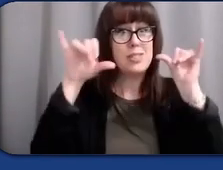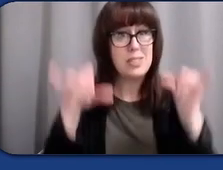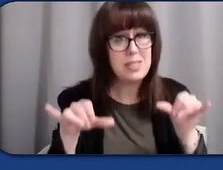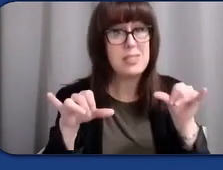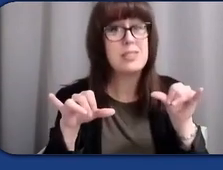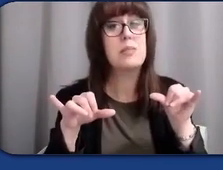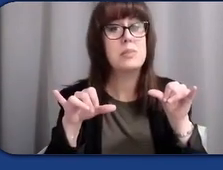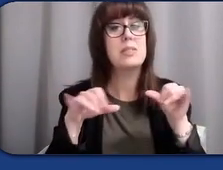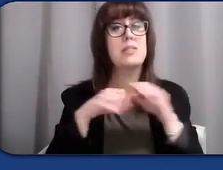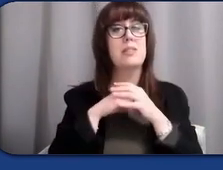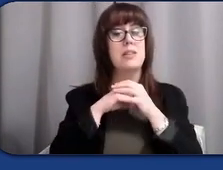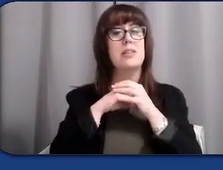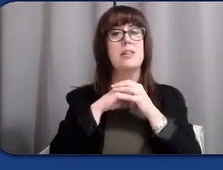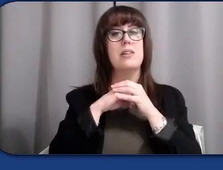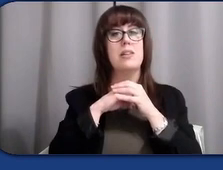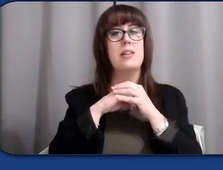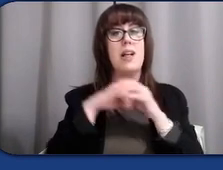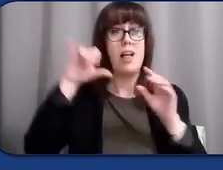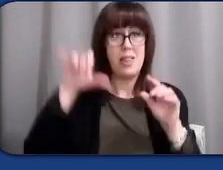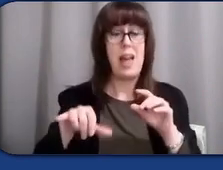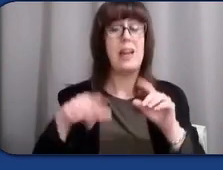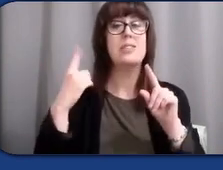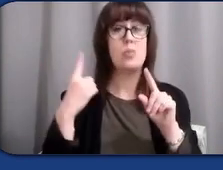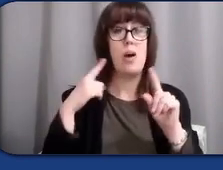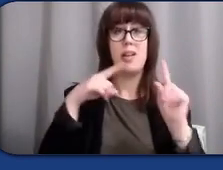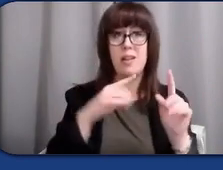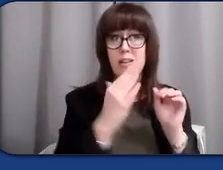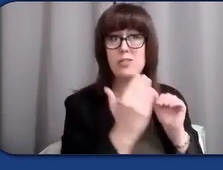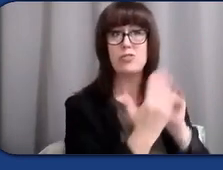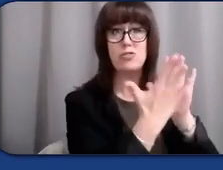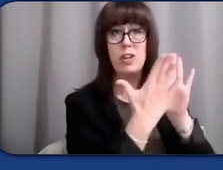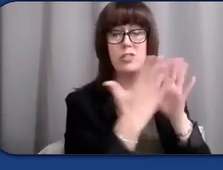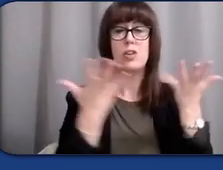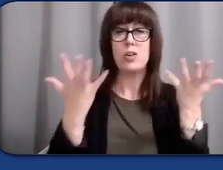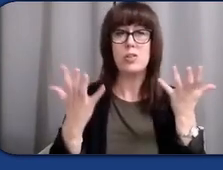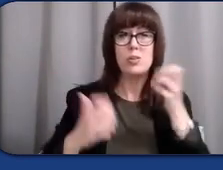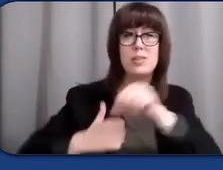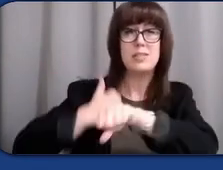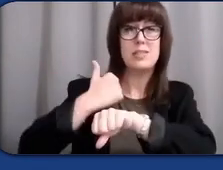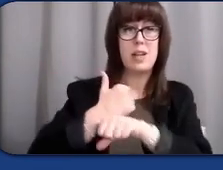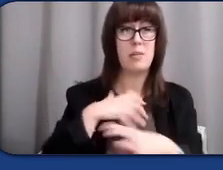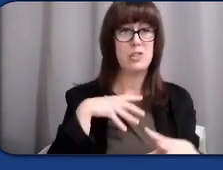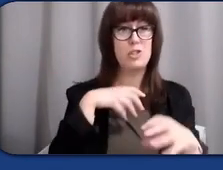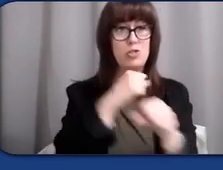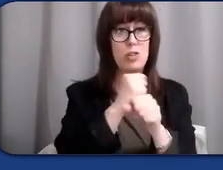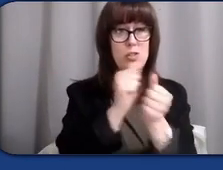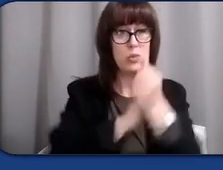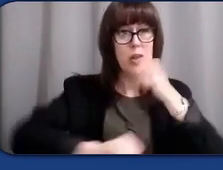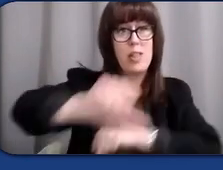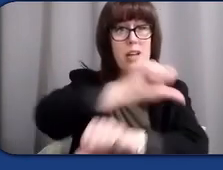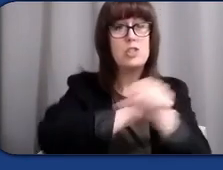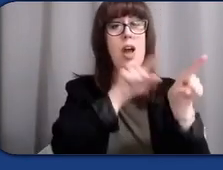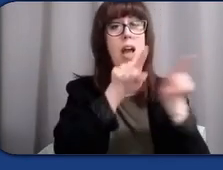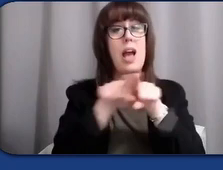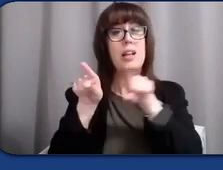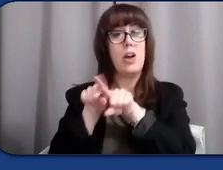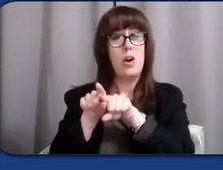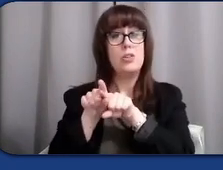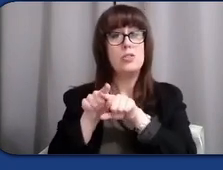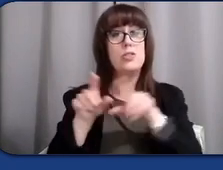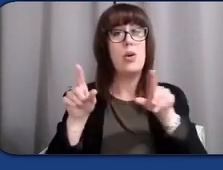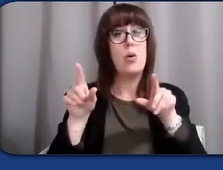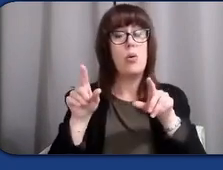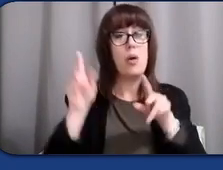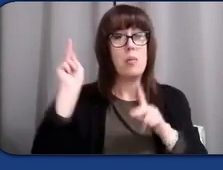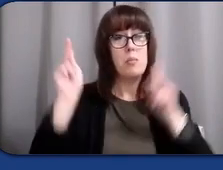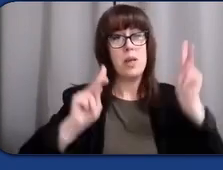structures, that in one way is a strategy for us to build trust among ourselves and also open mindsets of